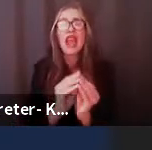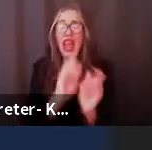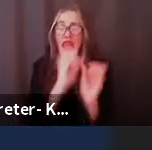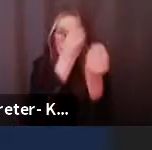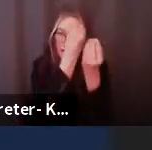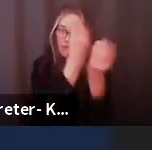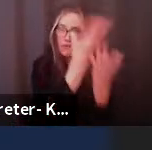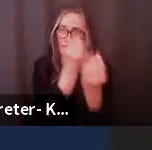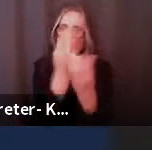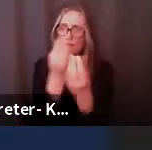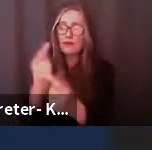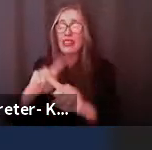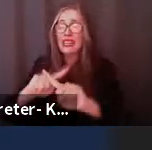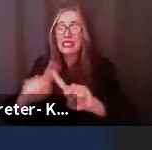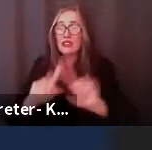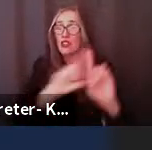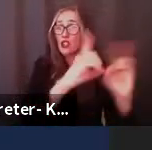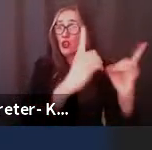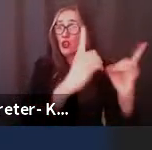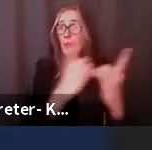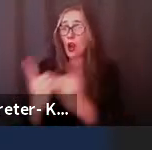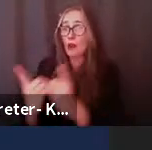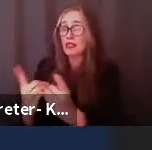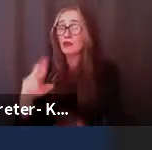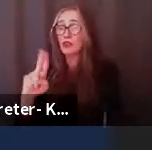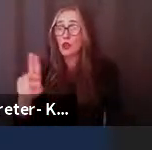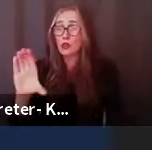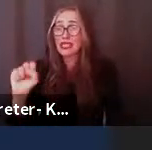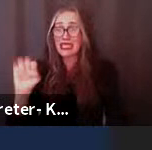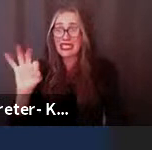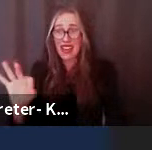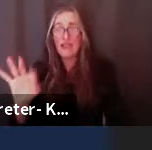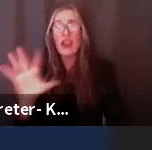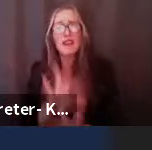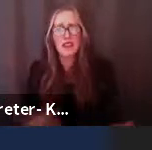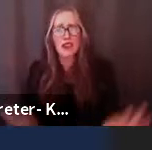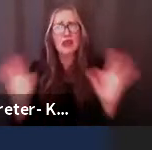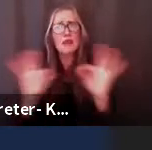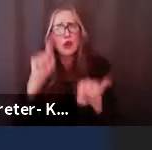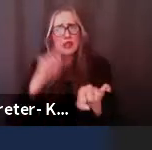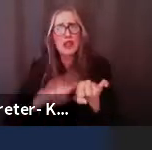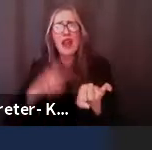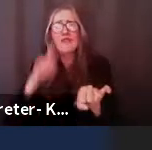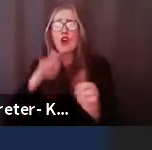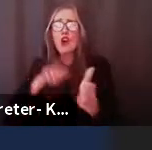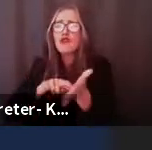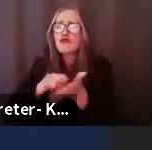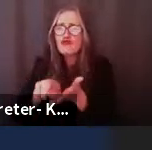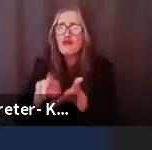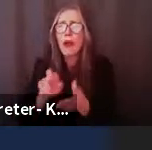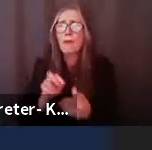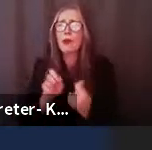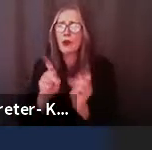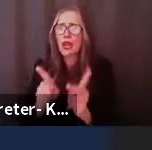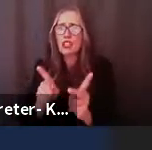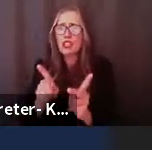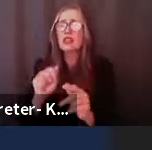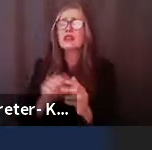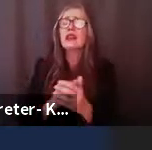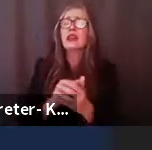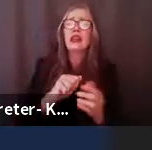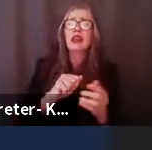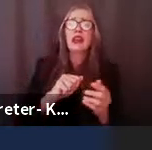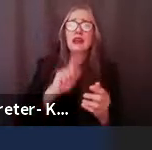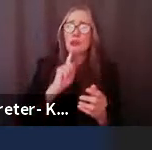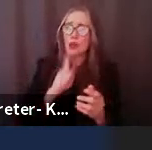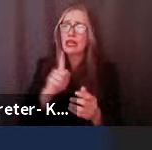at this time really that the concept of abolition or the constant medical reparations which we really thought of quite a bit about in our first year um aren't really